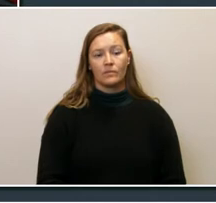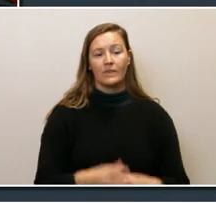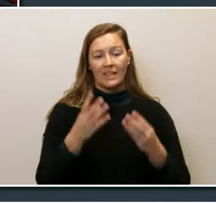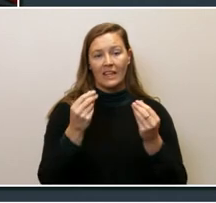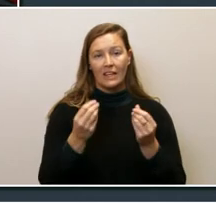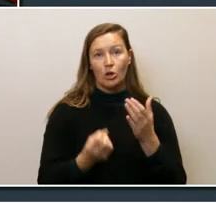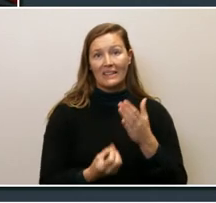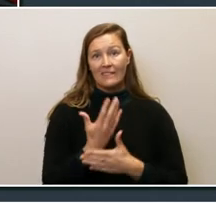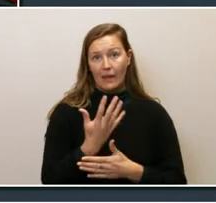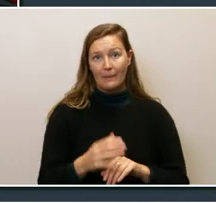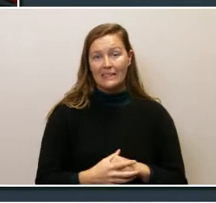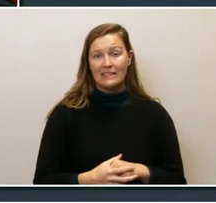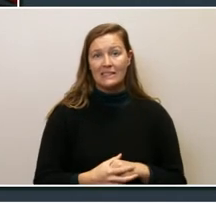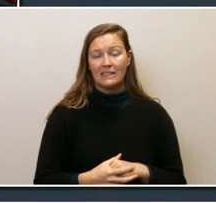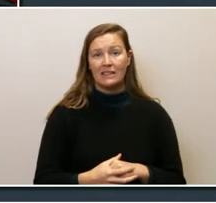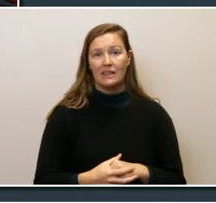economic development,